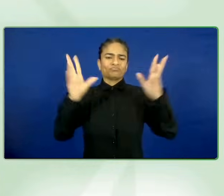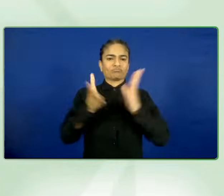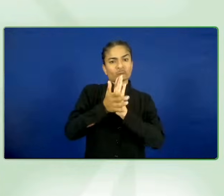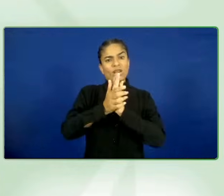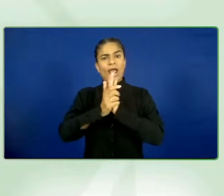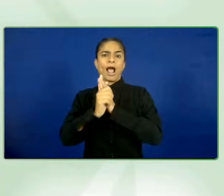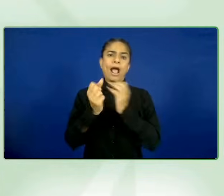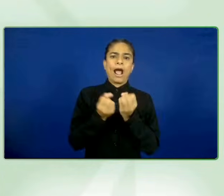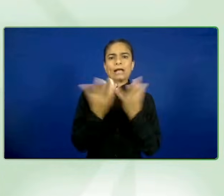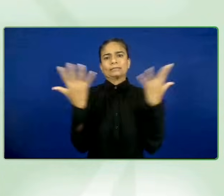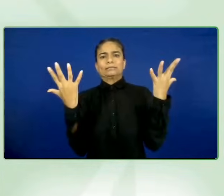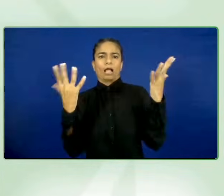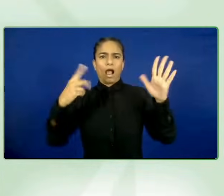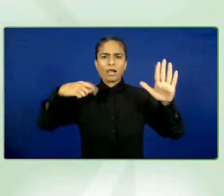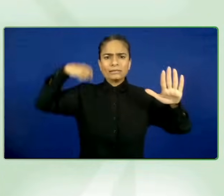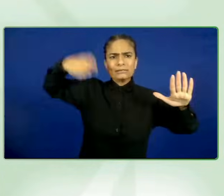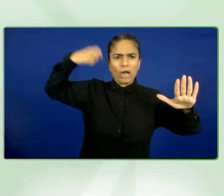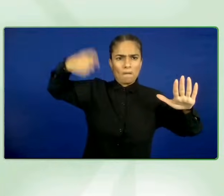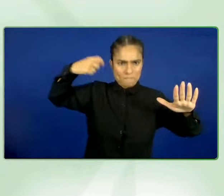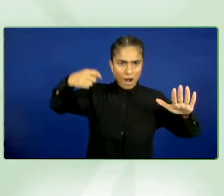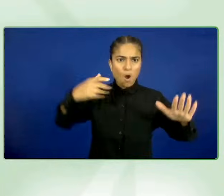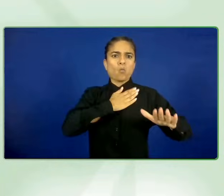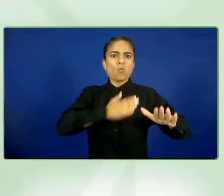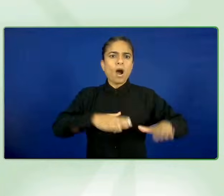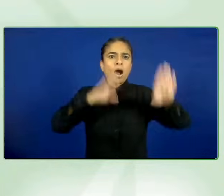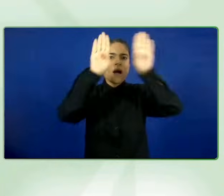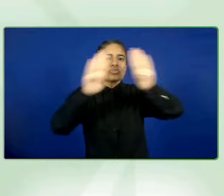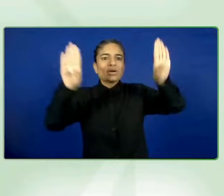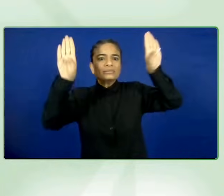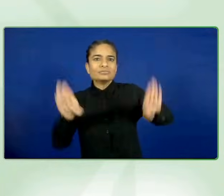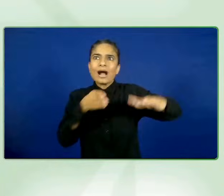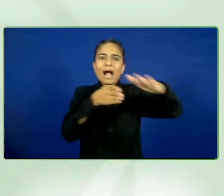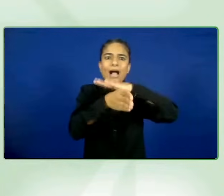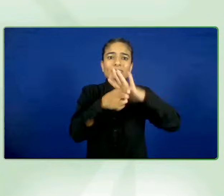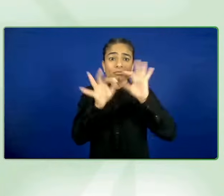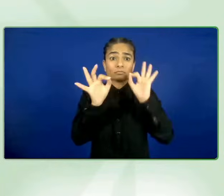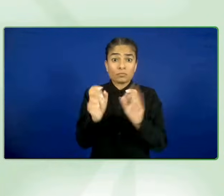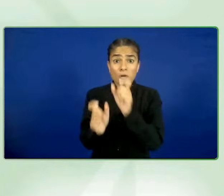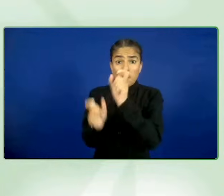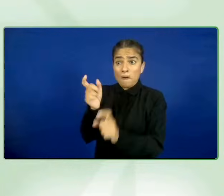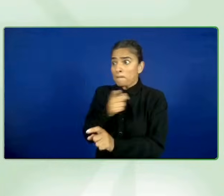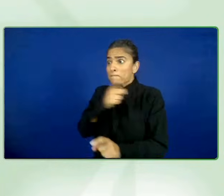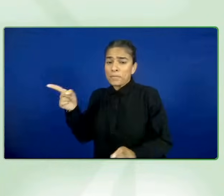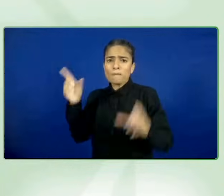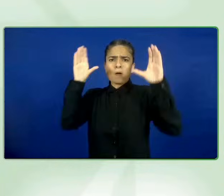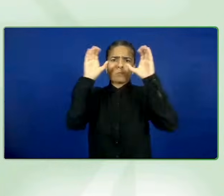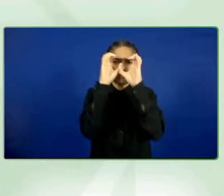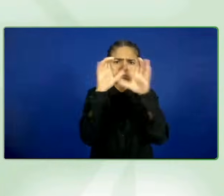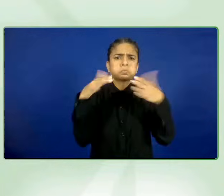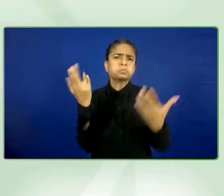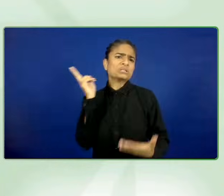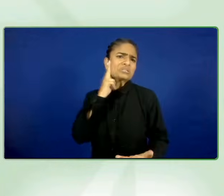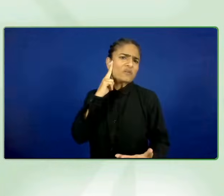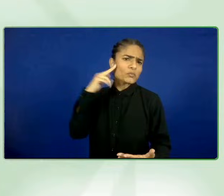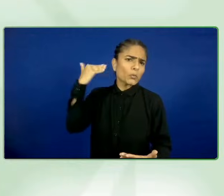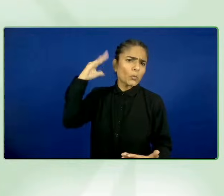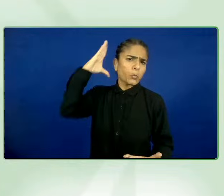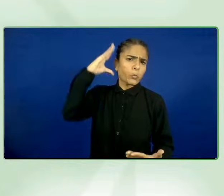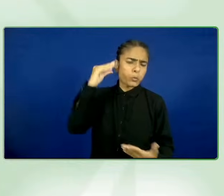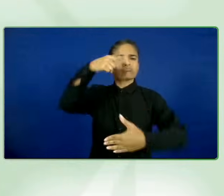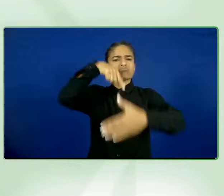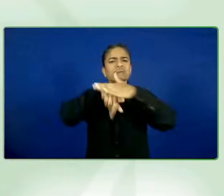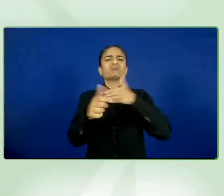walk inside theaters to enjoy a movie with their friends or family, they can listen to audio description, they can enjoy sign